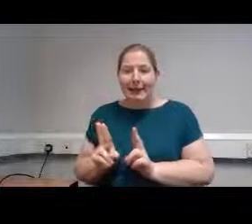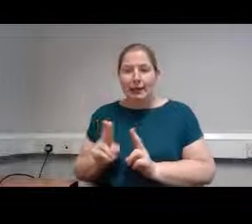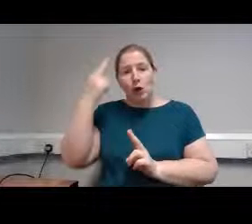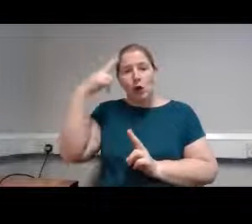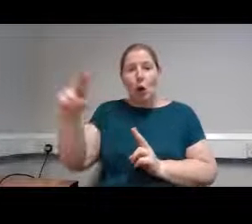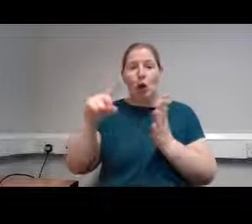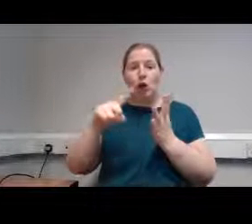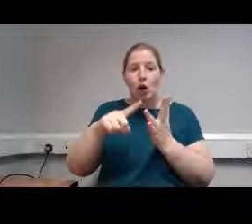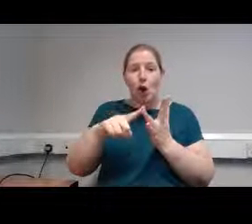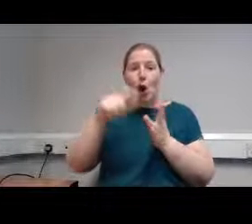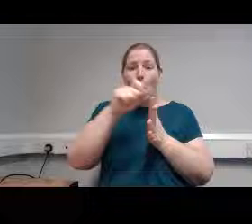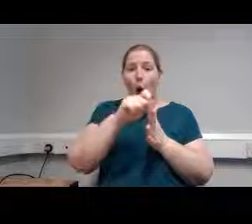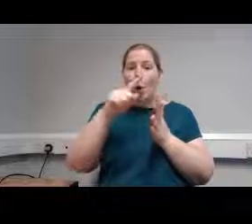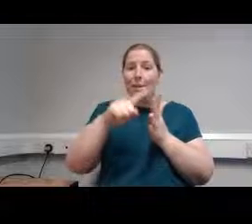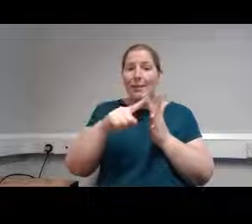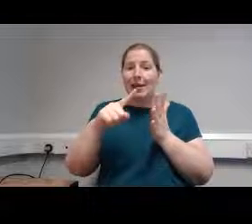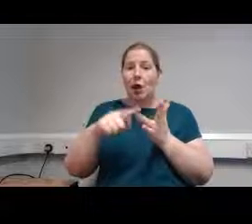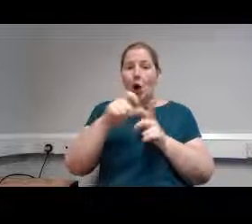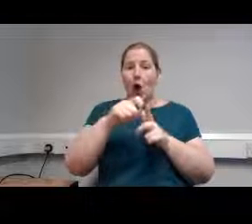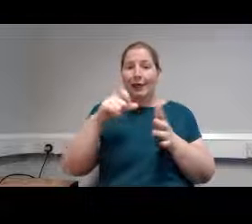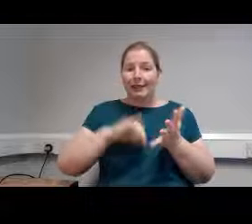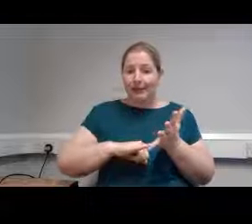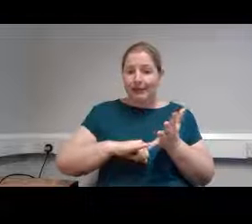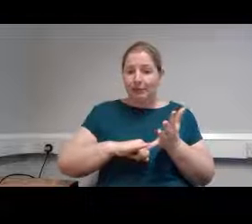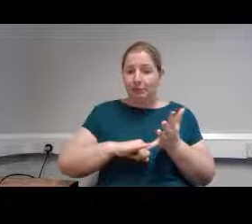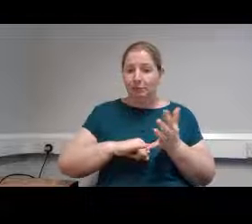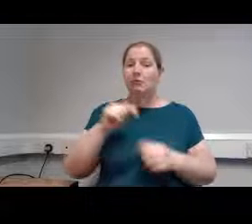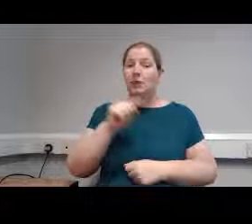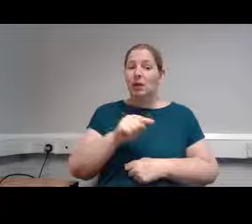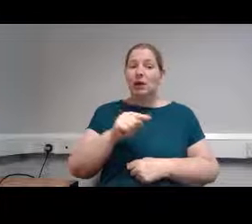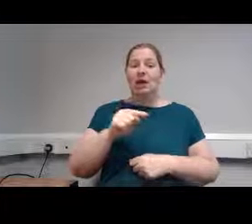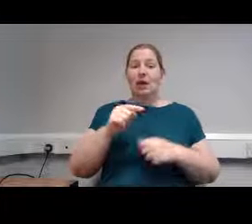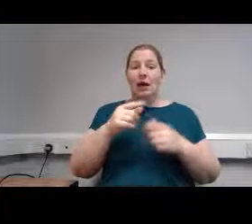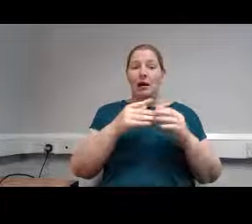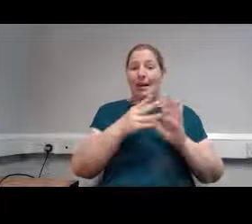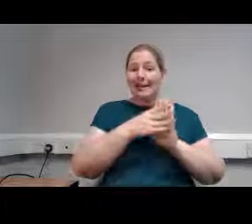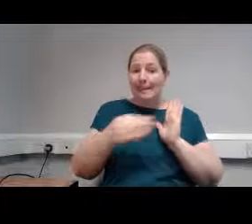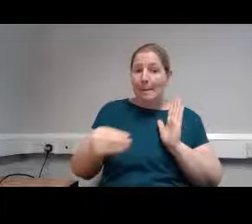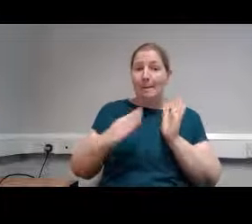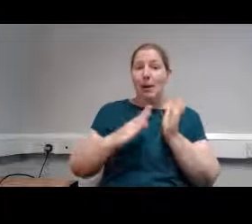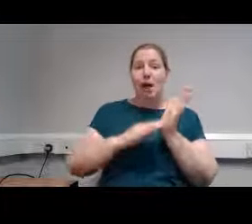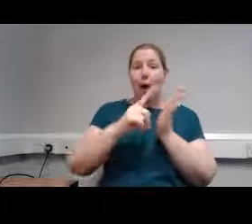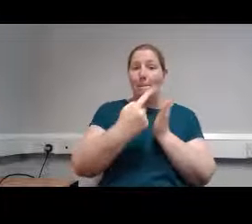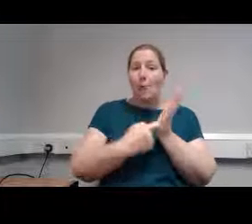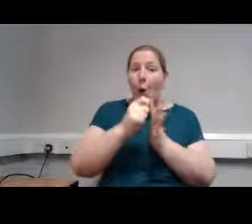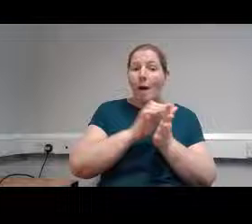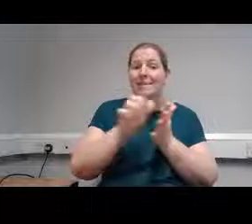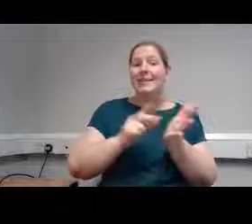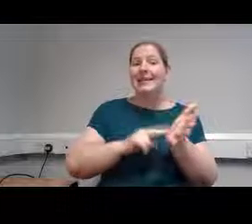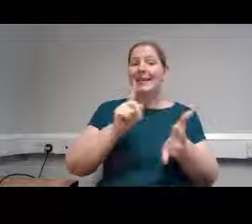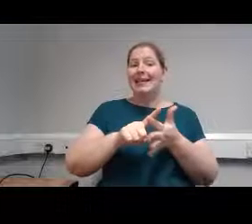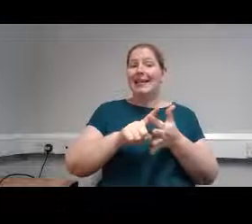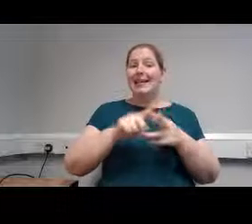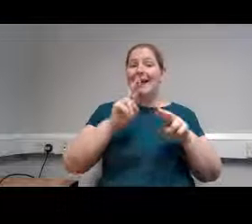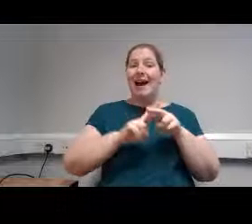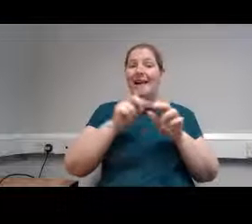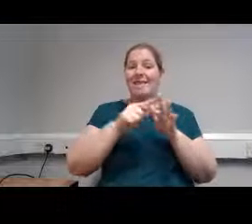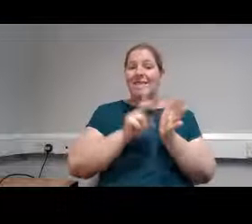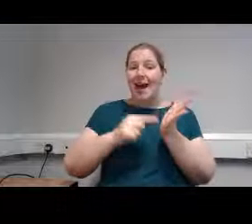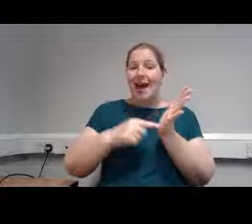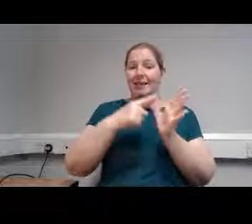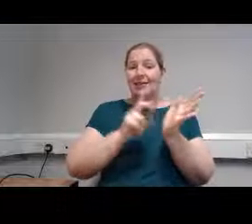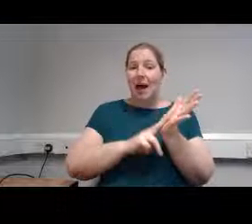Examples of opioid medications are morphine, fentanyl, tramadol, and codeine, amongst others. And what I wanted